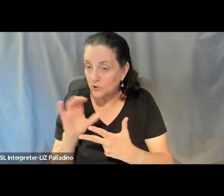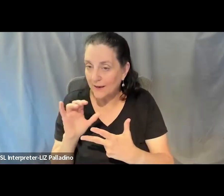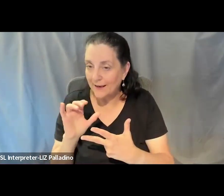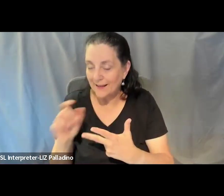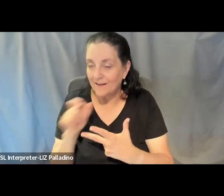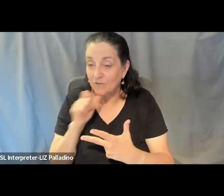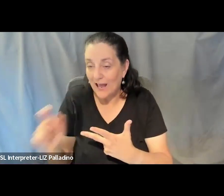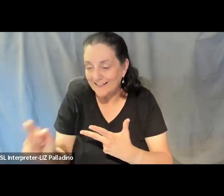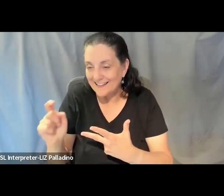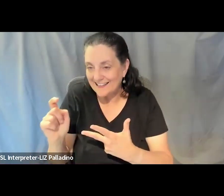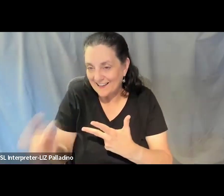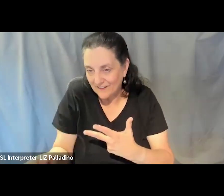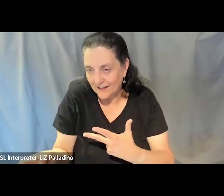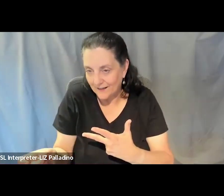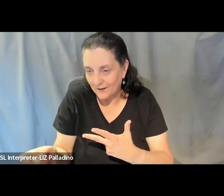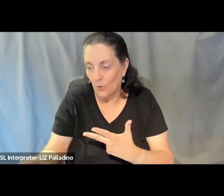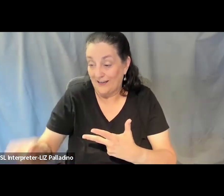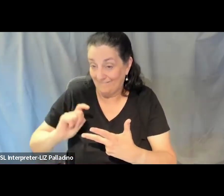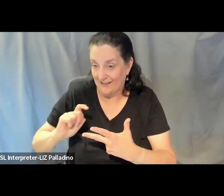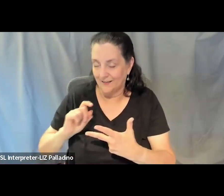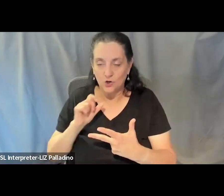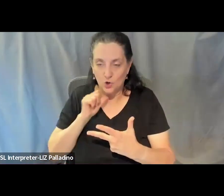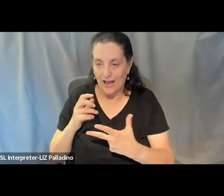that's 2/3 of your job you're not doing.